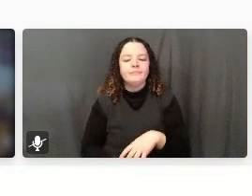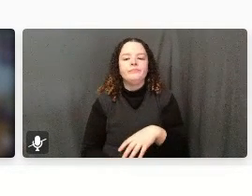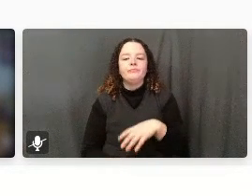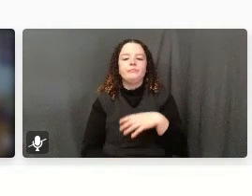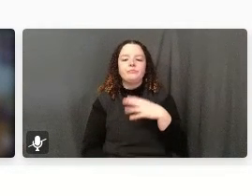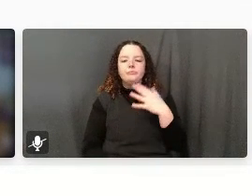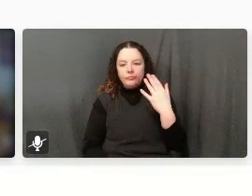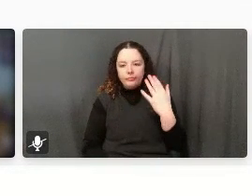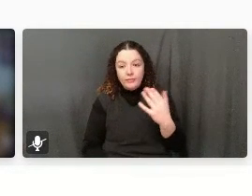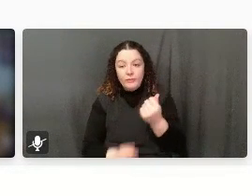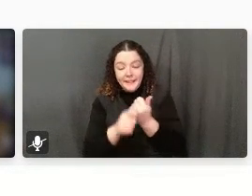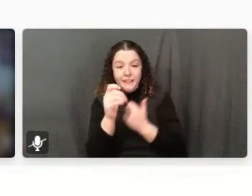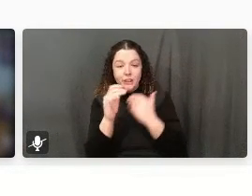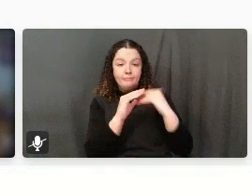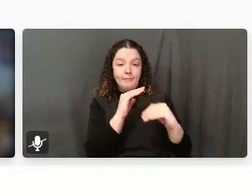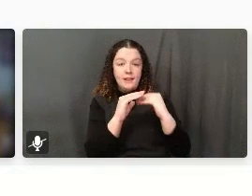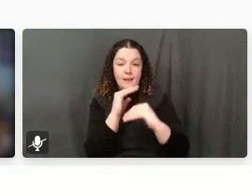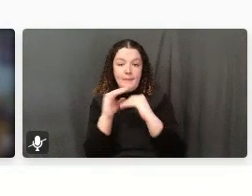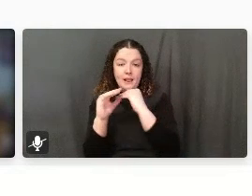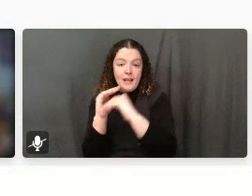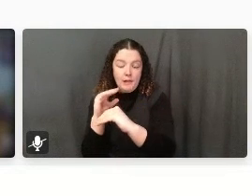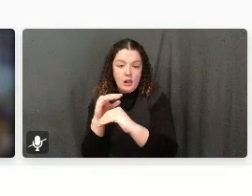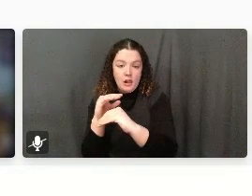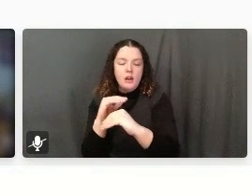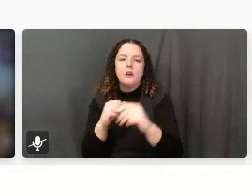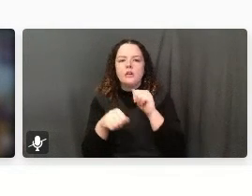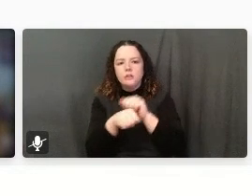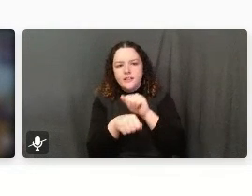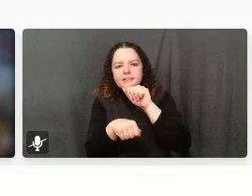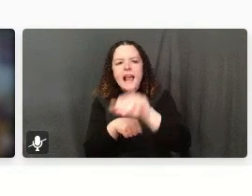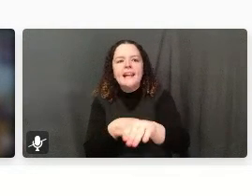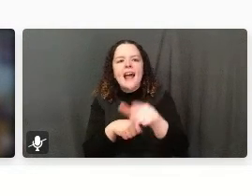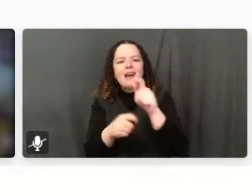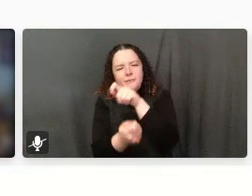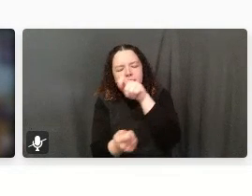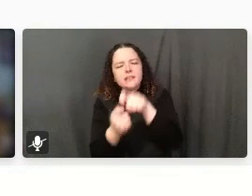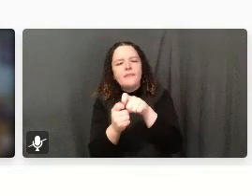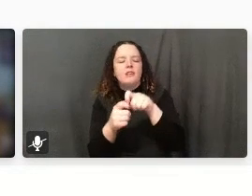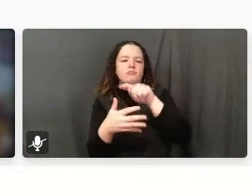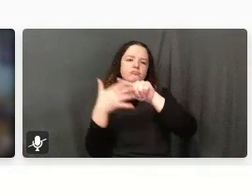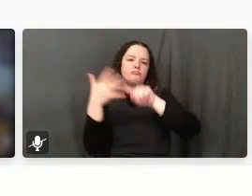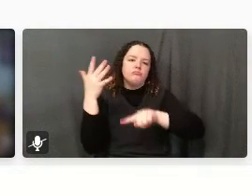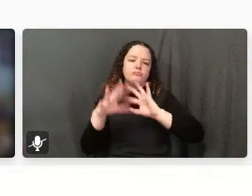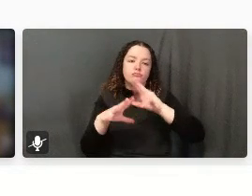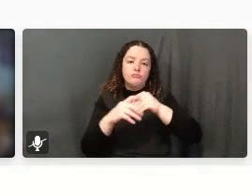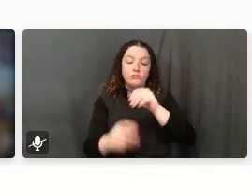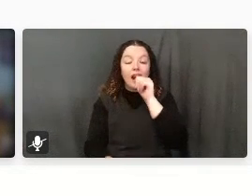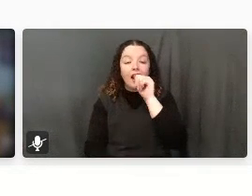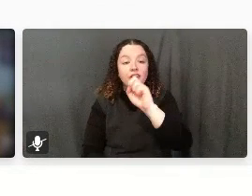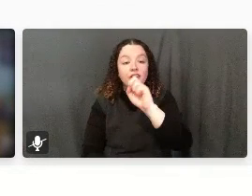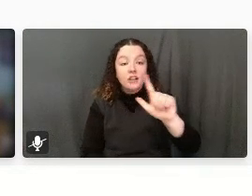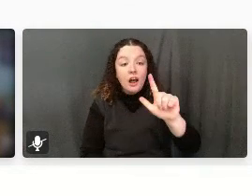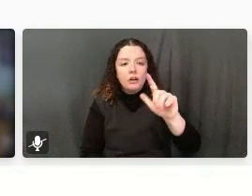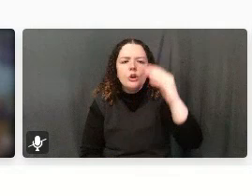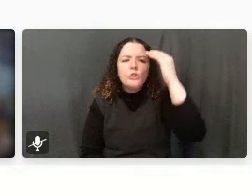individual emails, we might send out an email that has certain features within Nutshell that says, "Hey, did you know that Nutshell also has